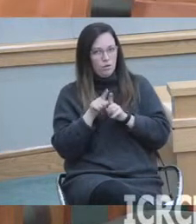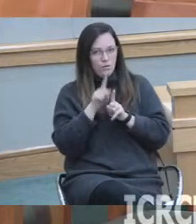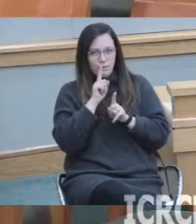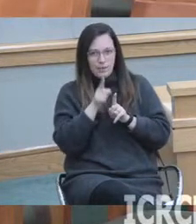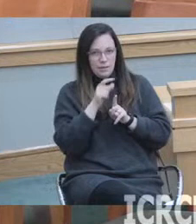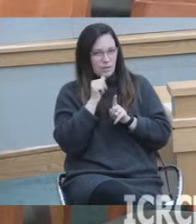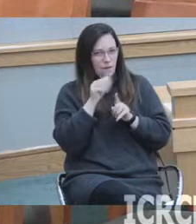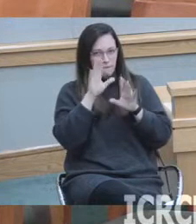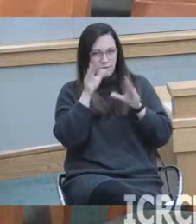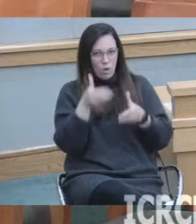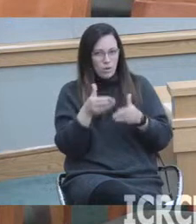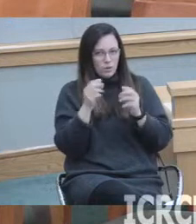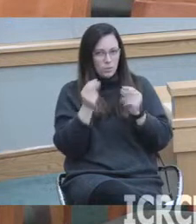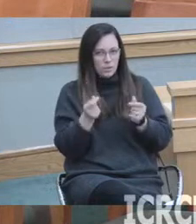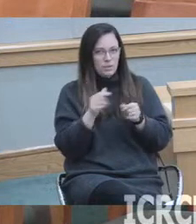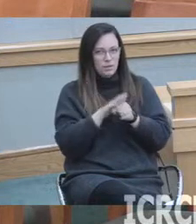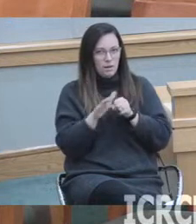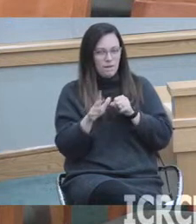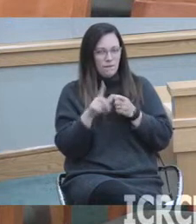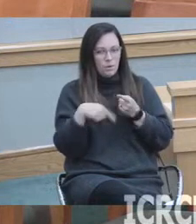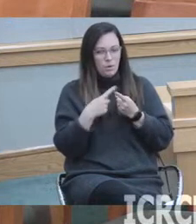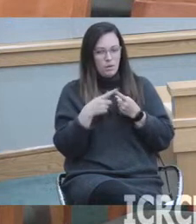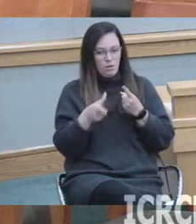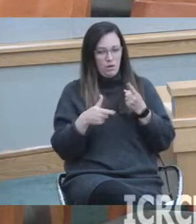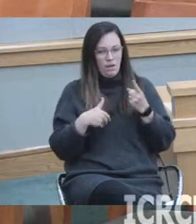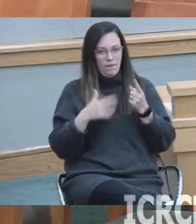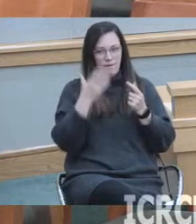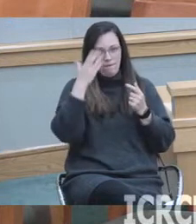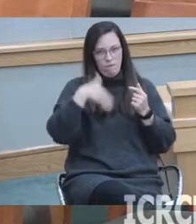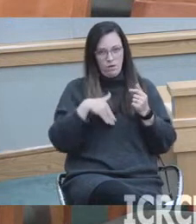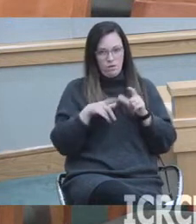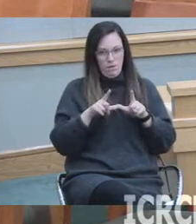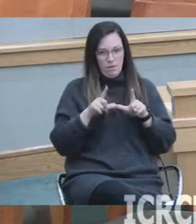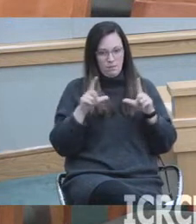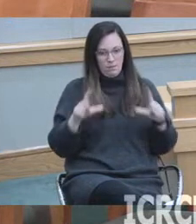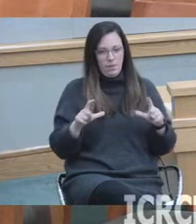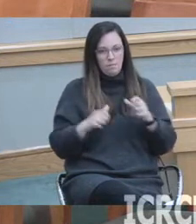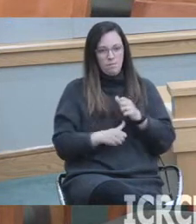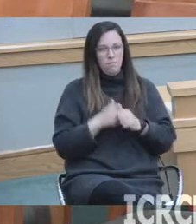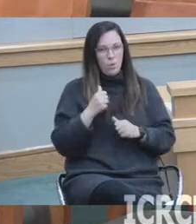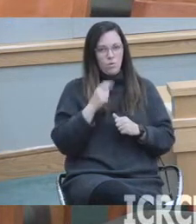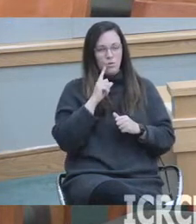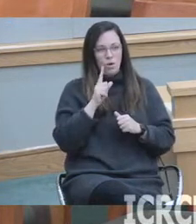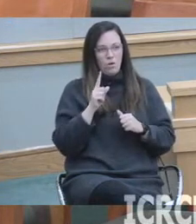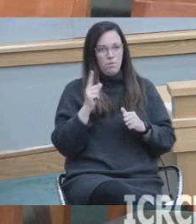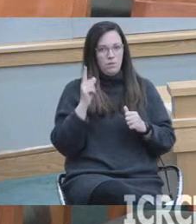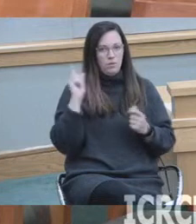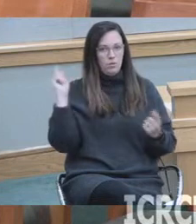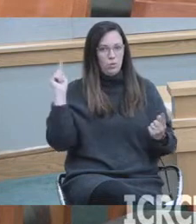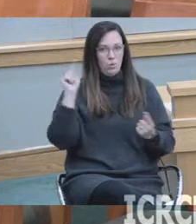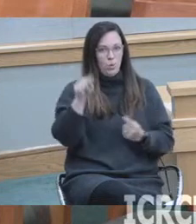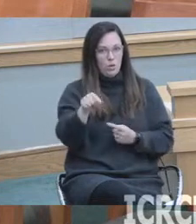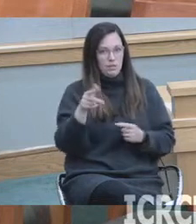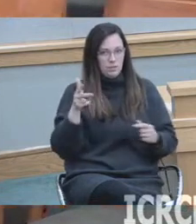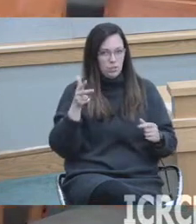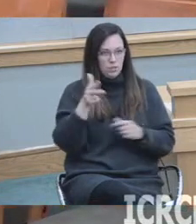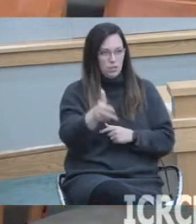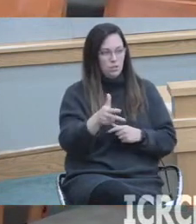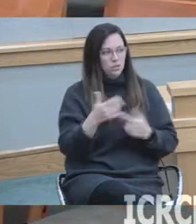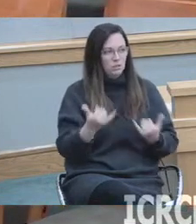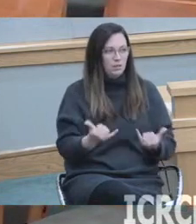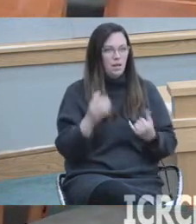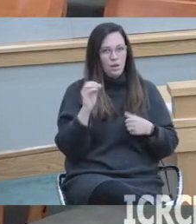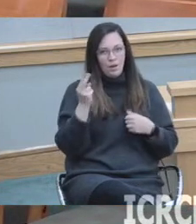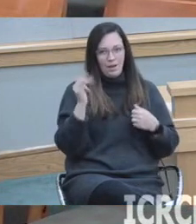enough when you had the front license plates. So most of them were coming towards the intersection. Now that Ohio's gotten